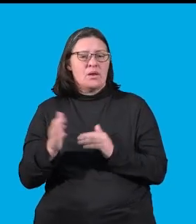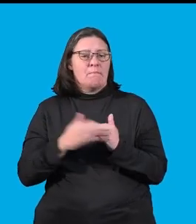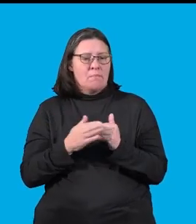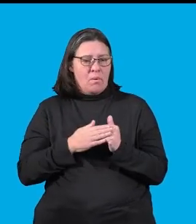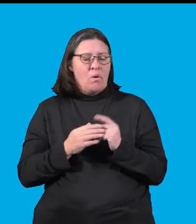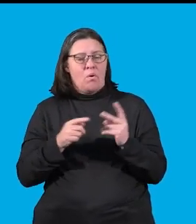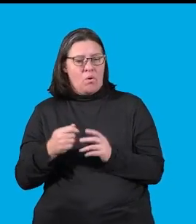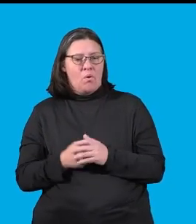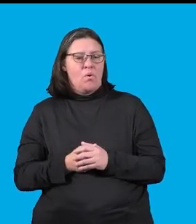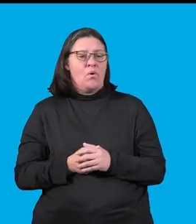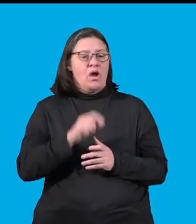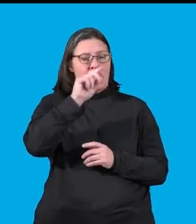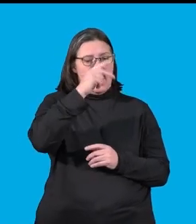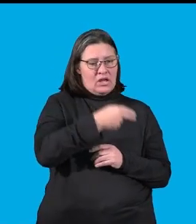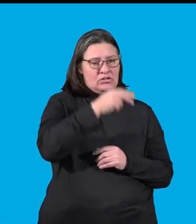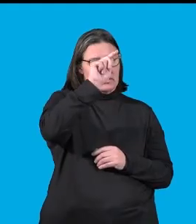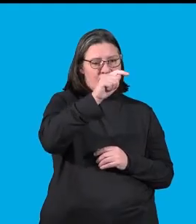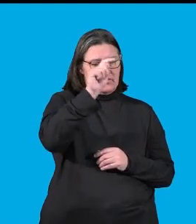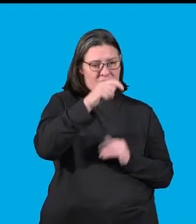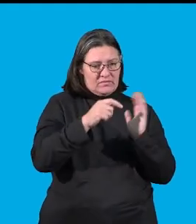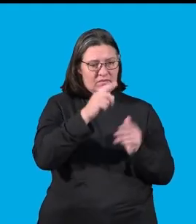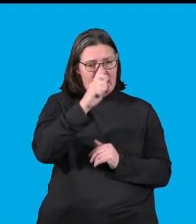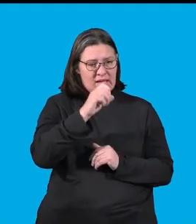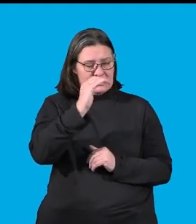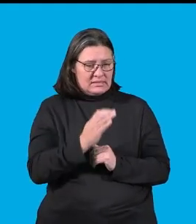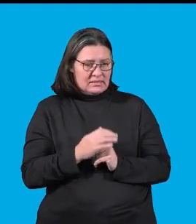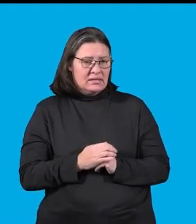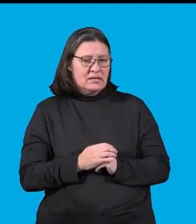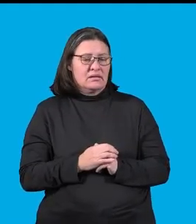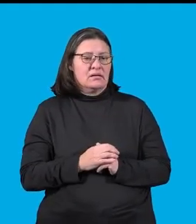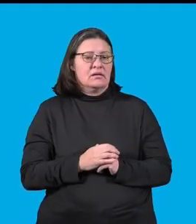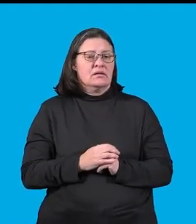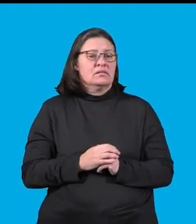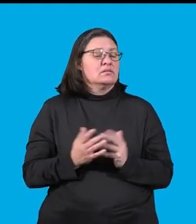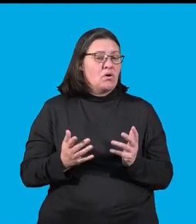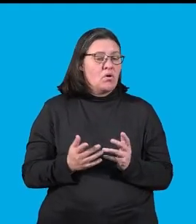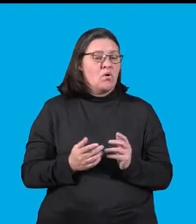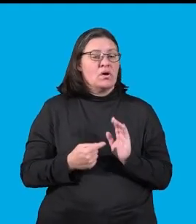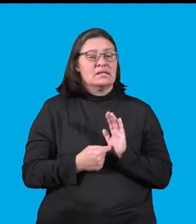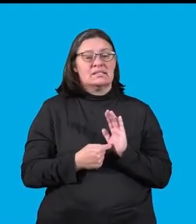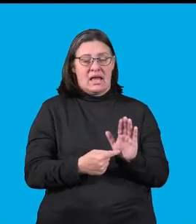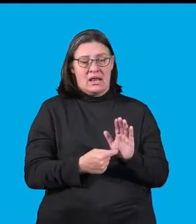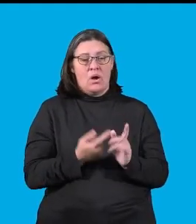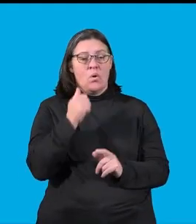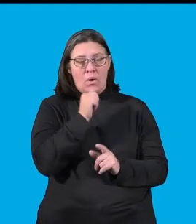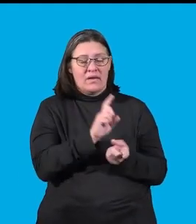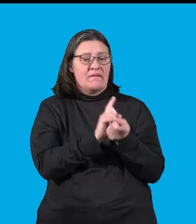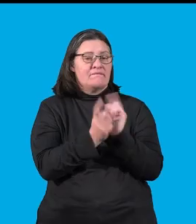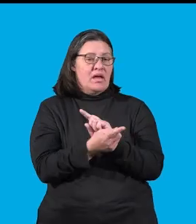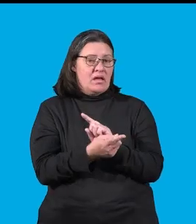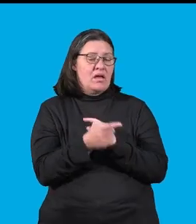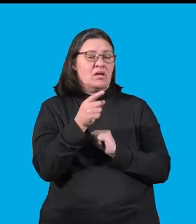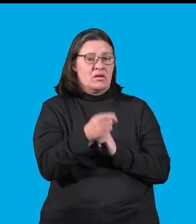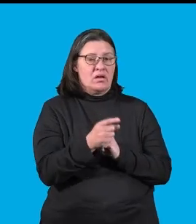All right, we go one step further. Let's work out our second derivative. And what we're interested after that in is the sign when